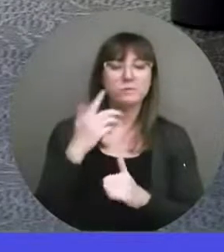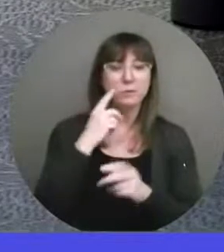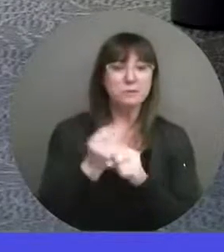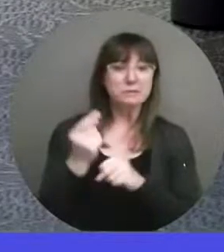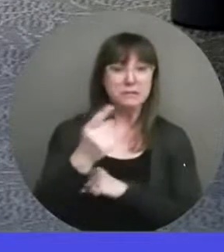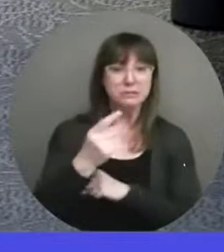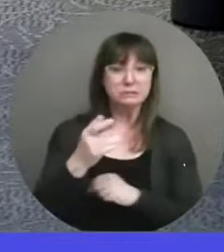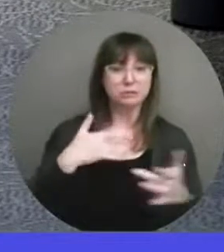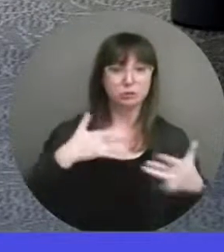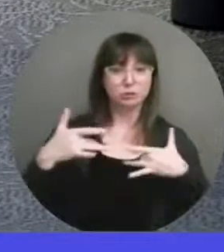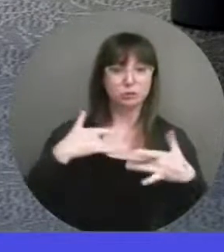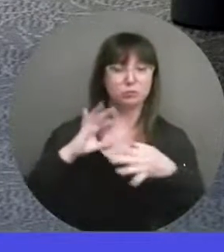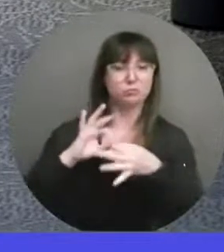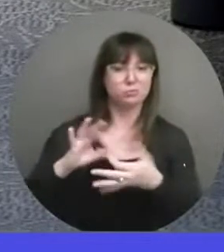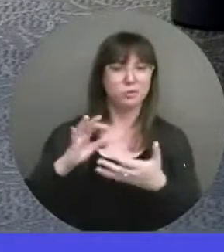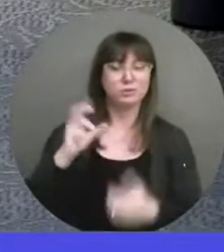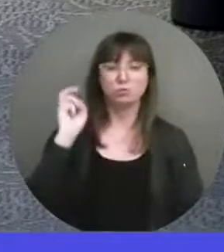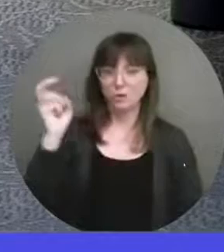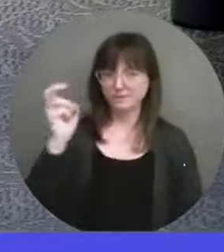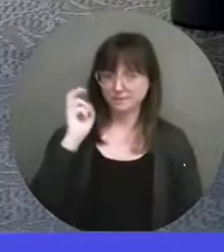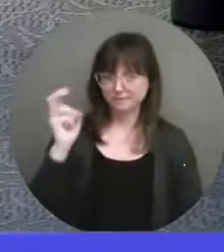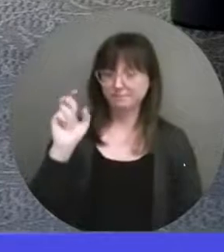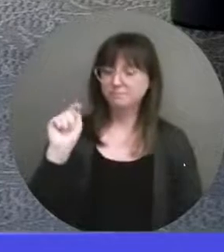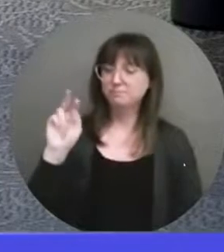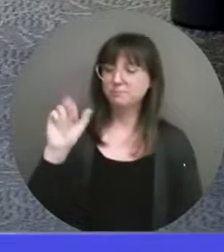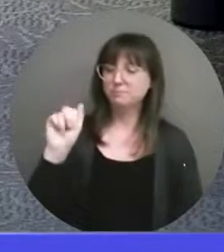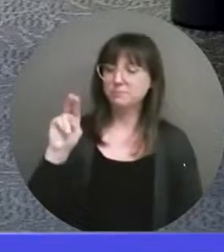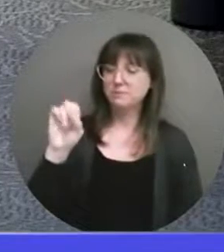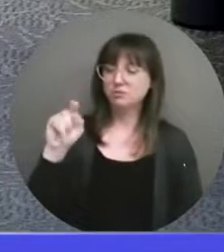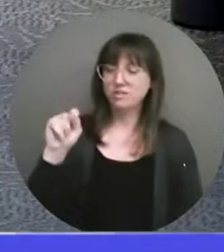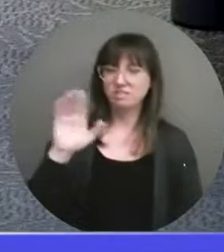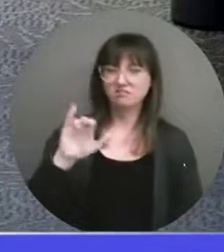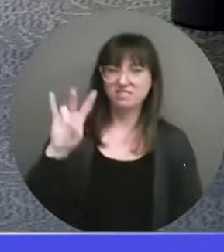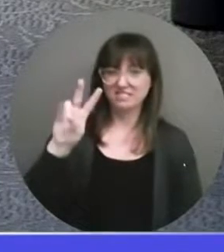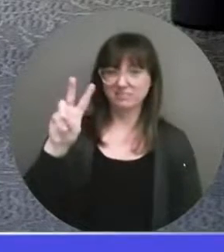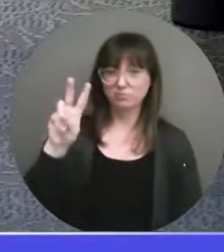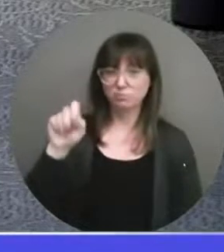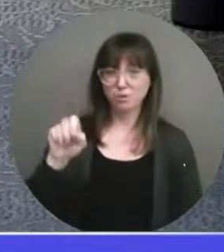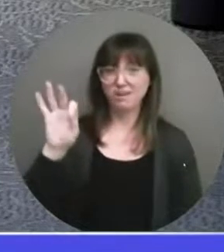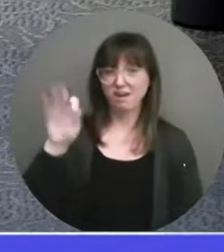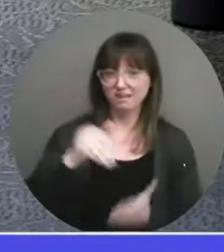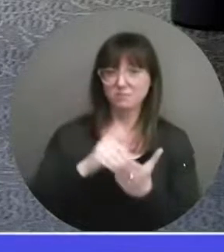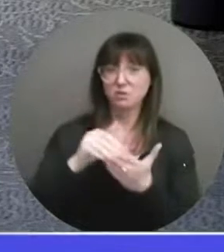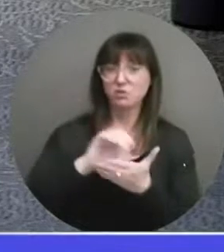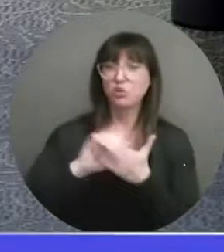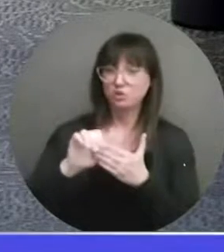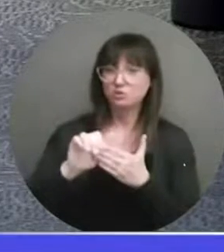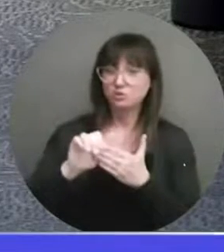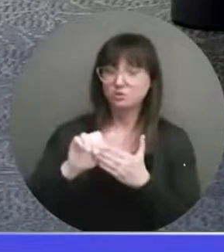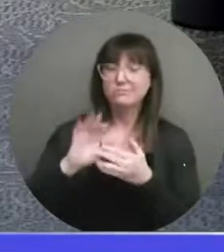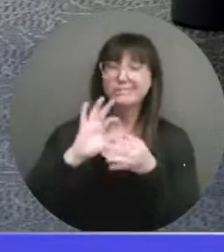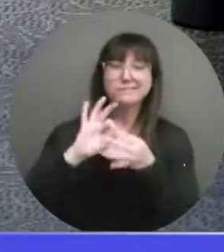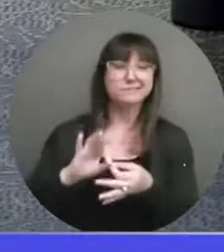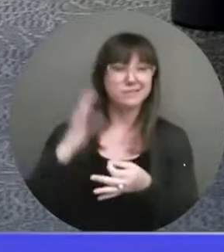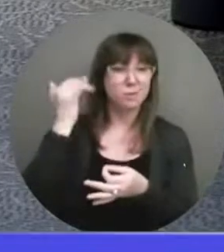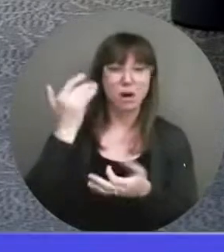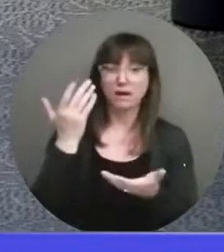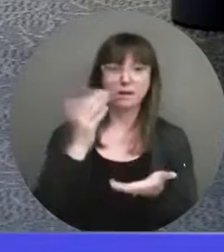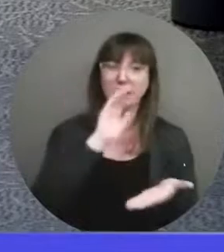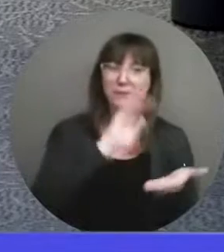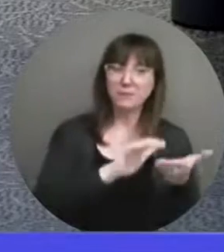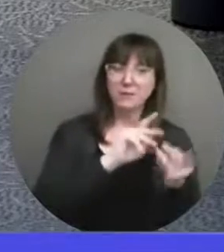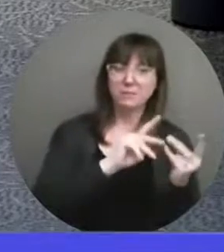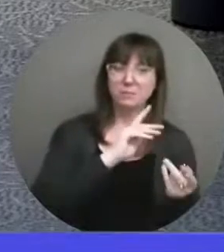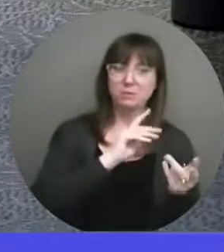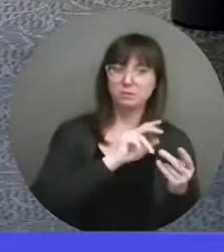to transit. I believe it's approximately $72.9 million, and that has to do with the reduction in ridership and the loss of